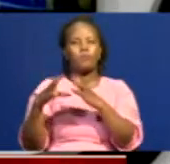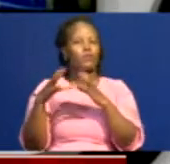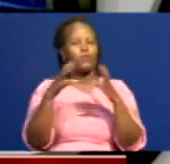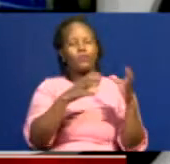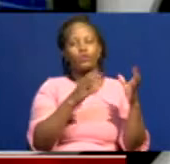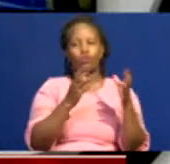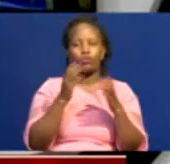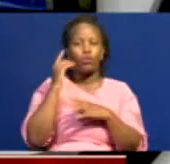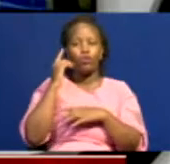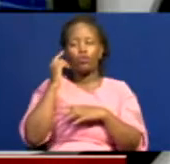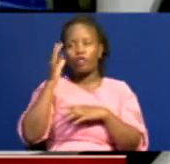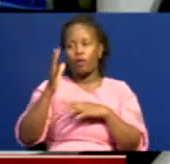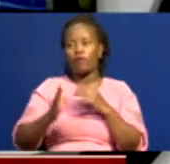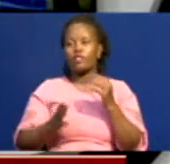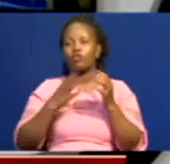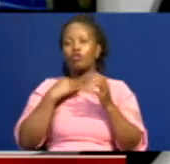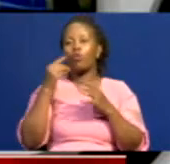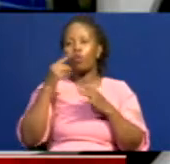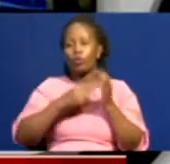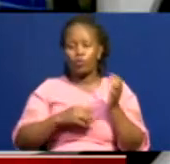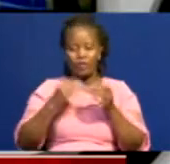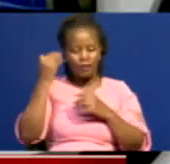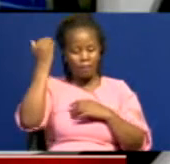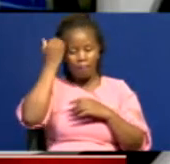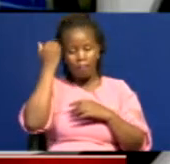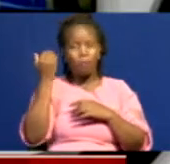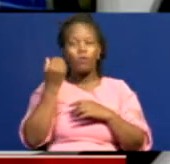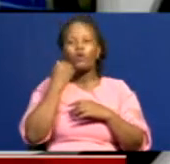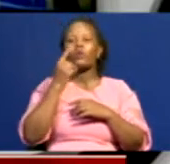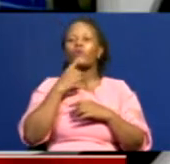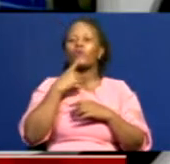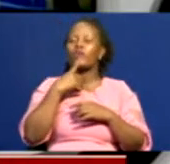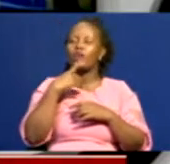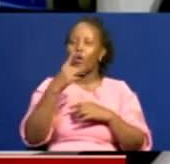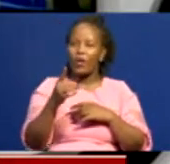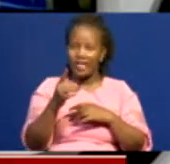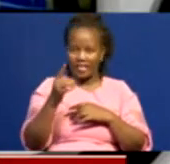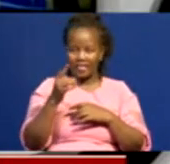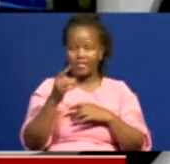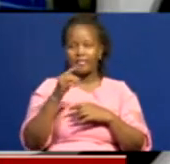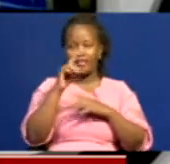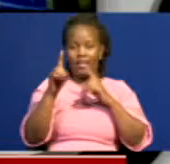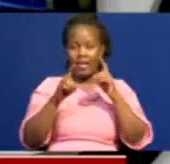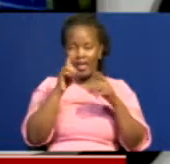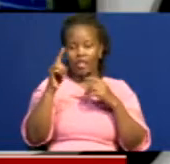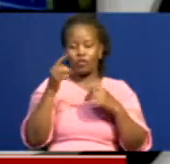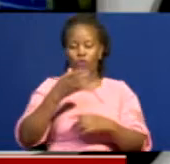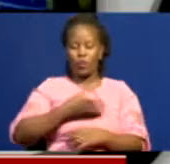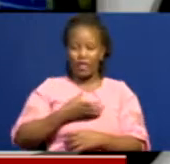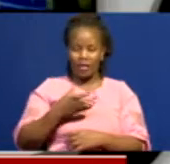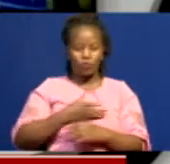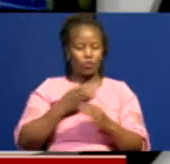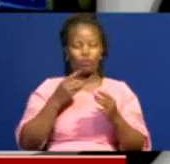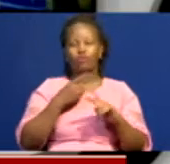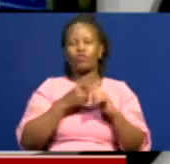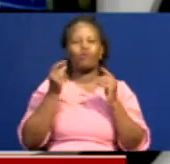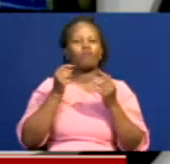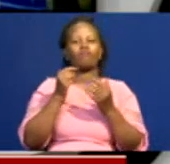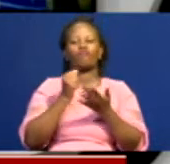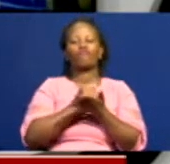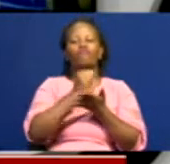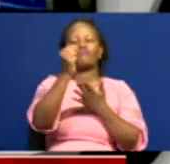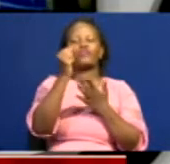lawyers, want the court to issue orders stopping the Kenya National Examination Council from conducting Form 1 placements